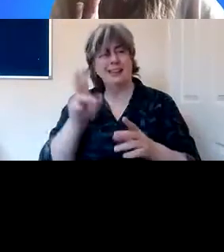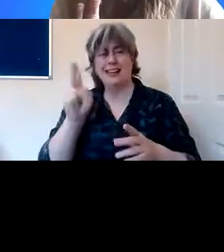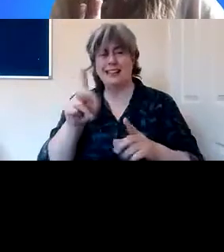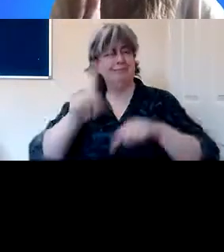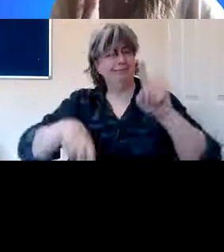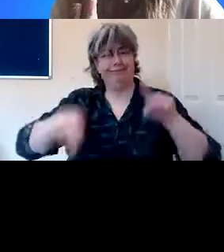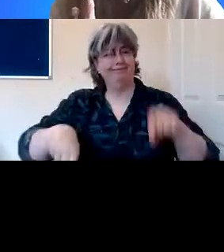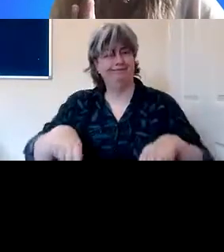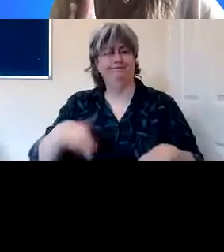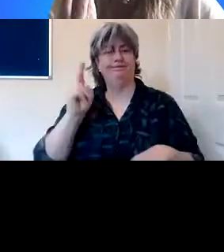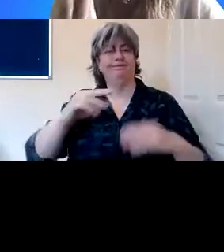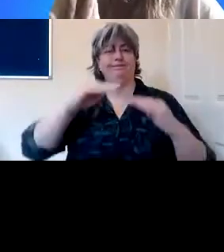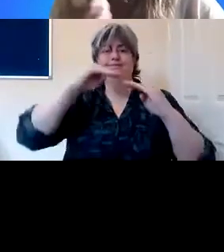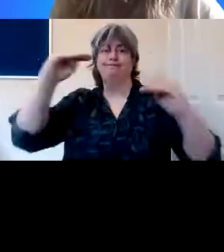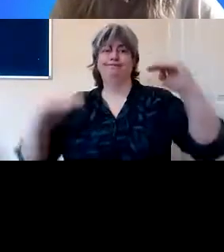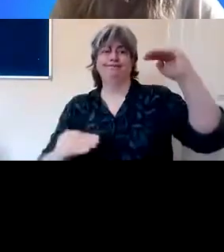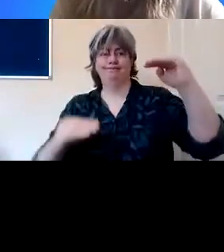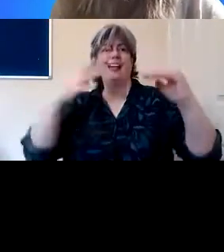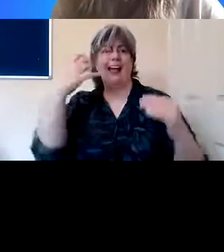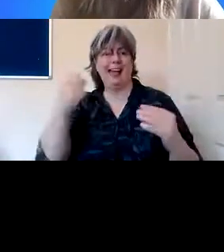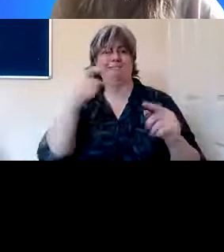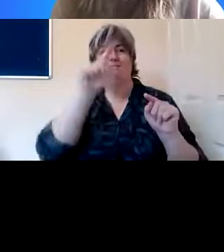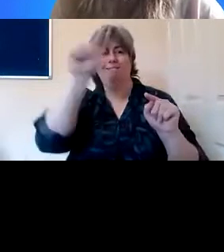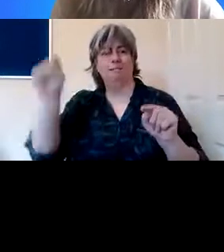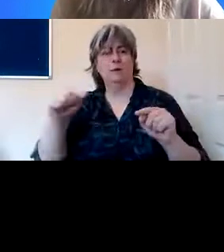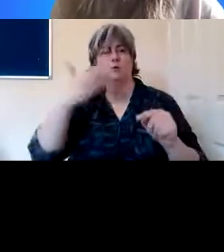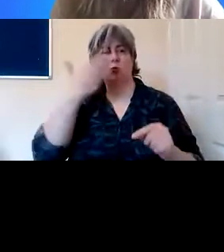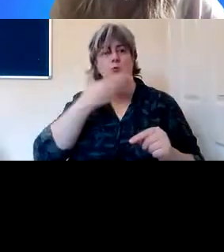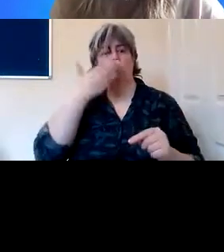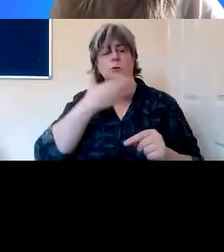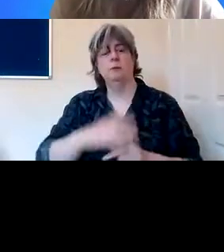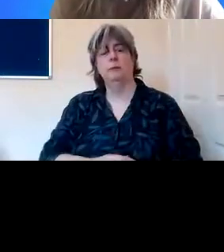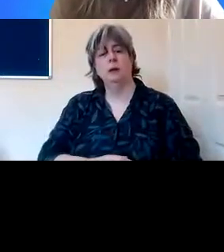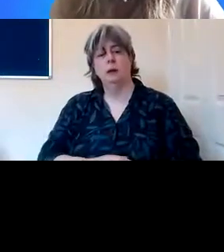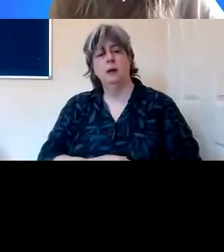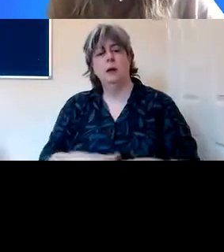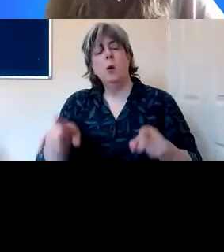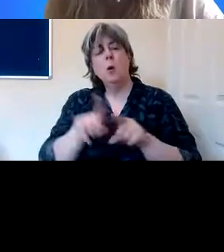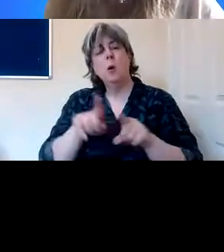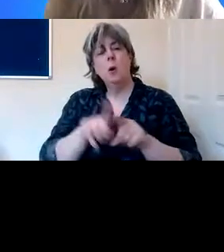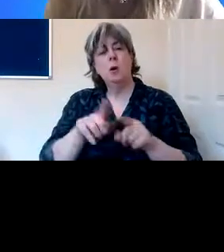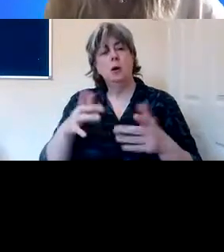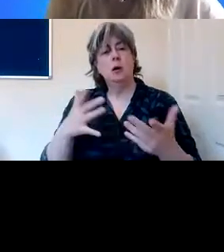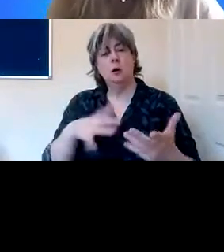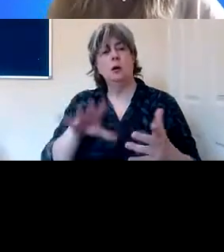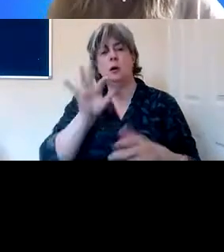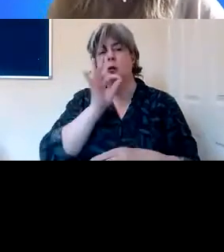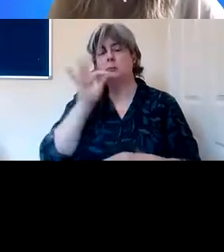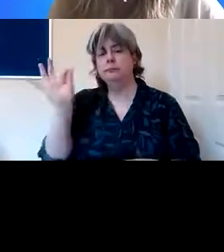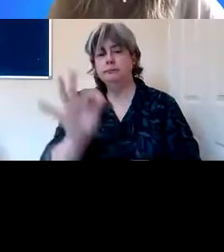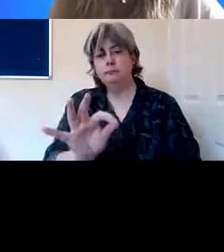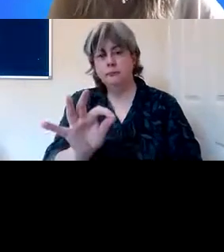of equity within our schools in Wales. We're also calling on you to support a break from